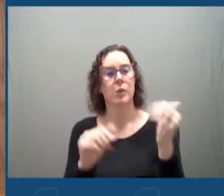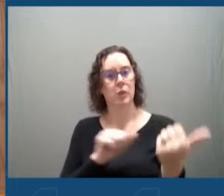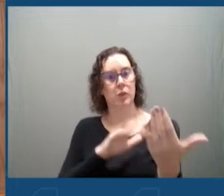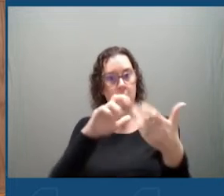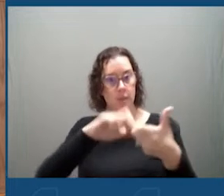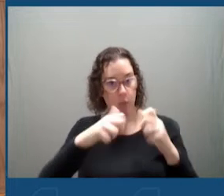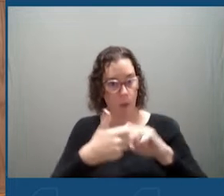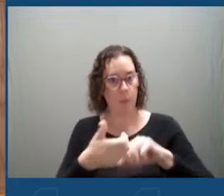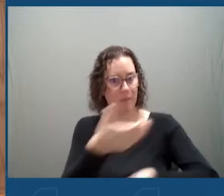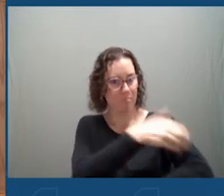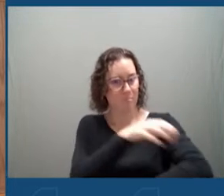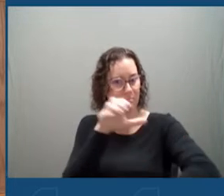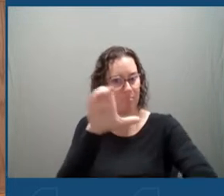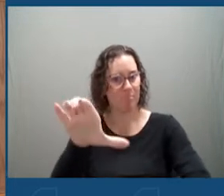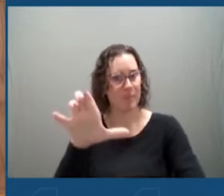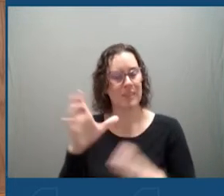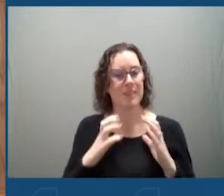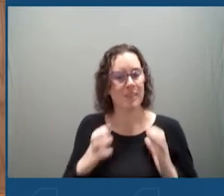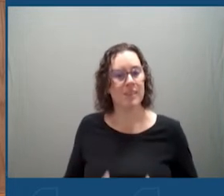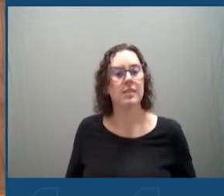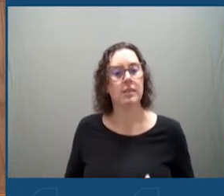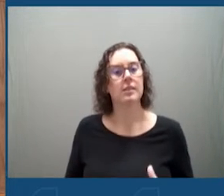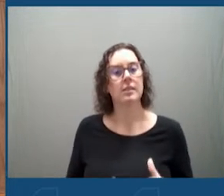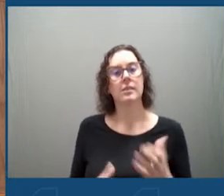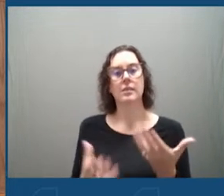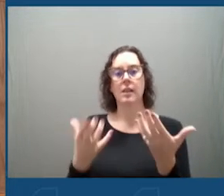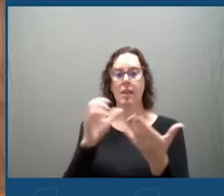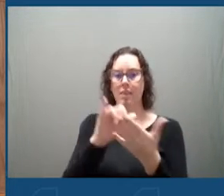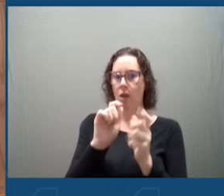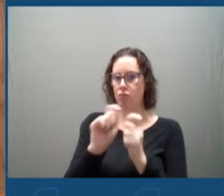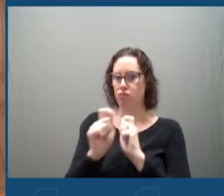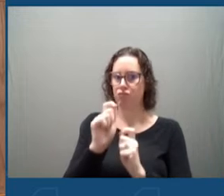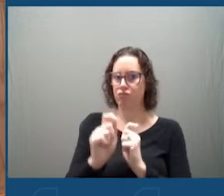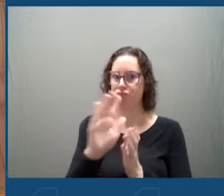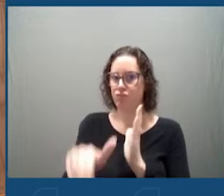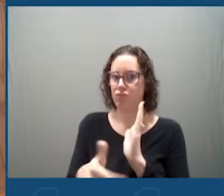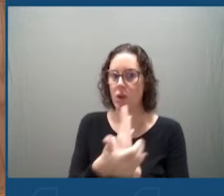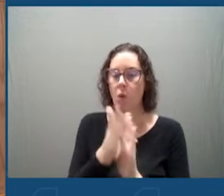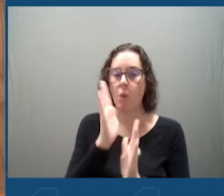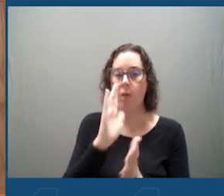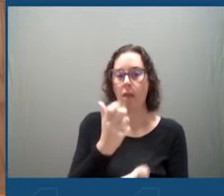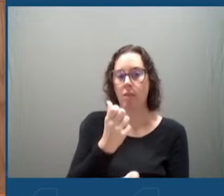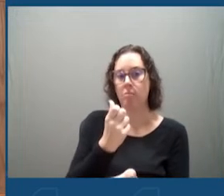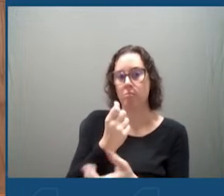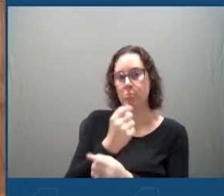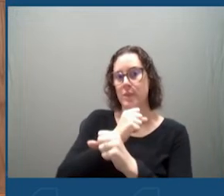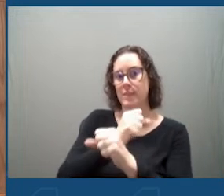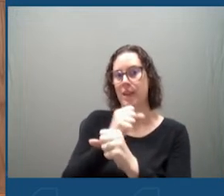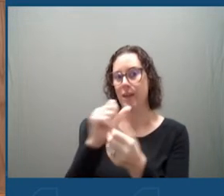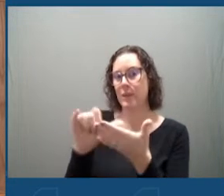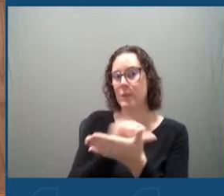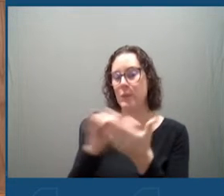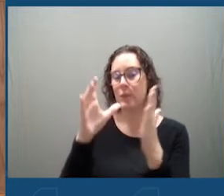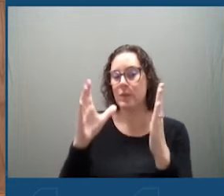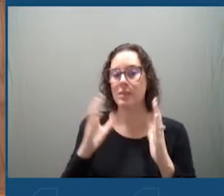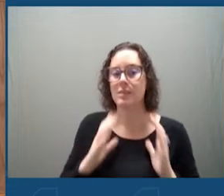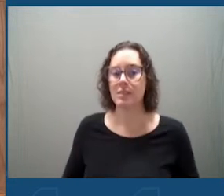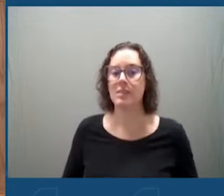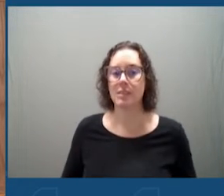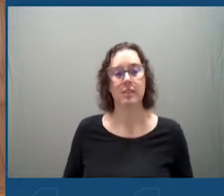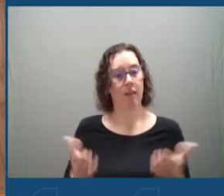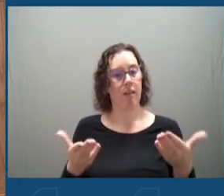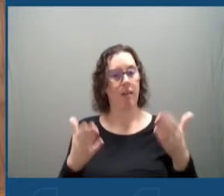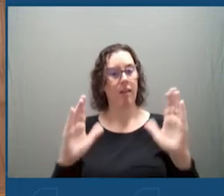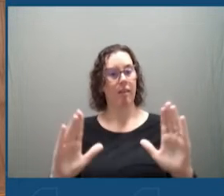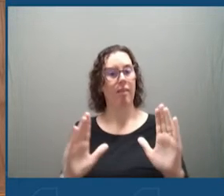Yorkers. The civil reforms made through this legislation will help protect New Yorkers. This new law will enable prosecutors to